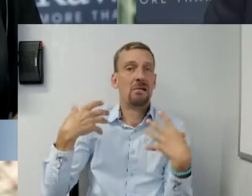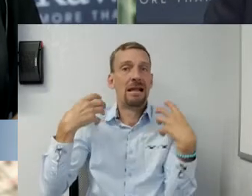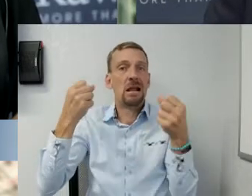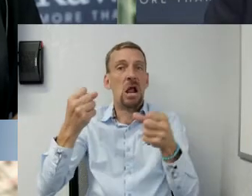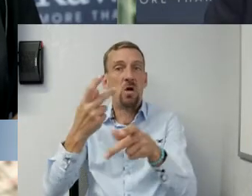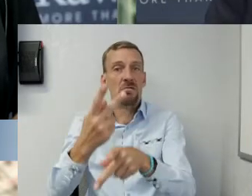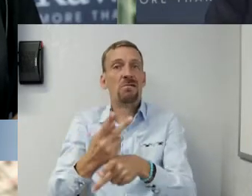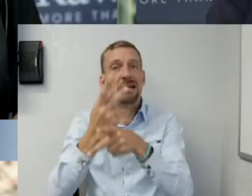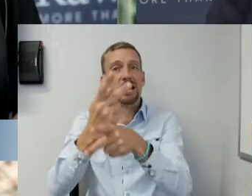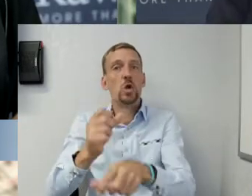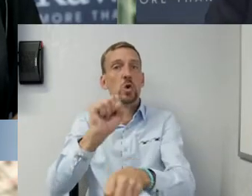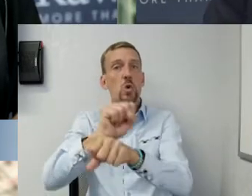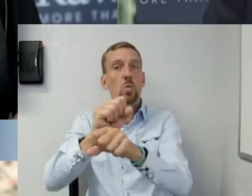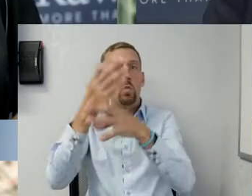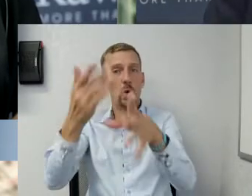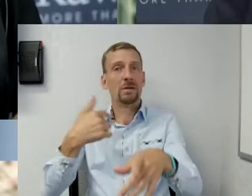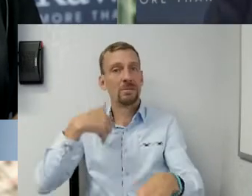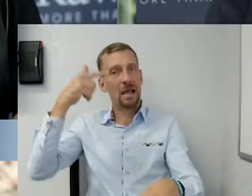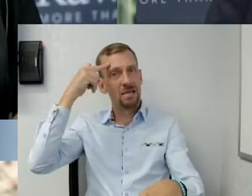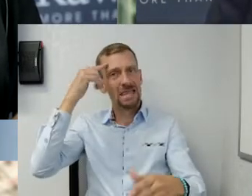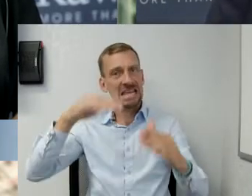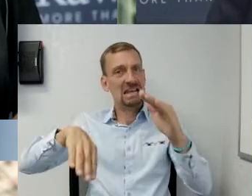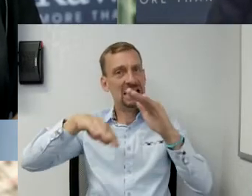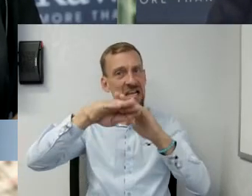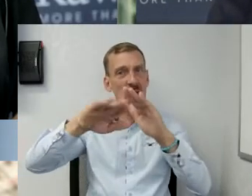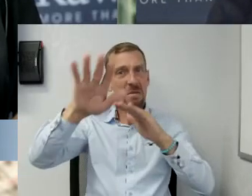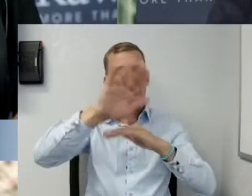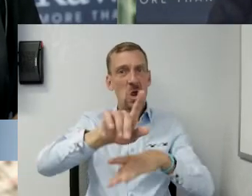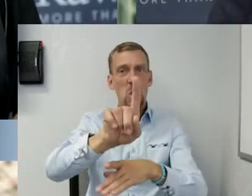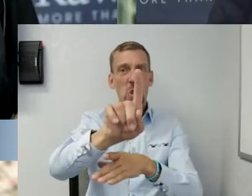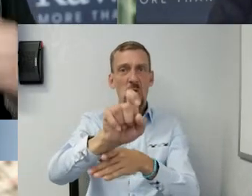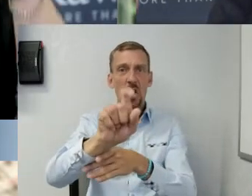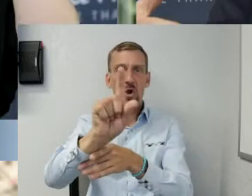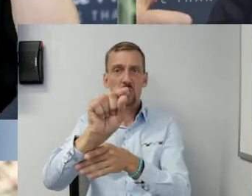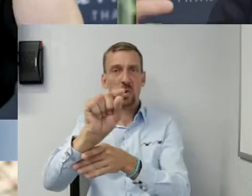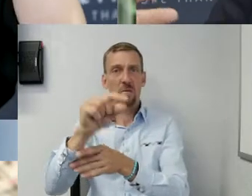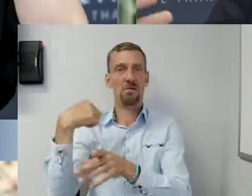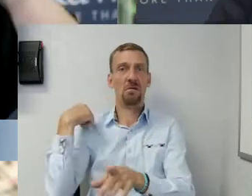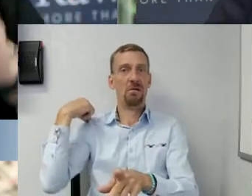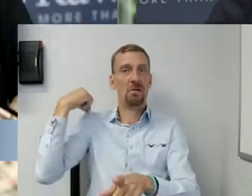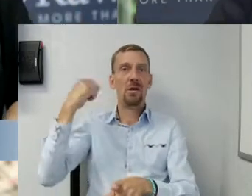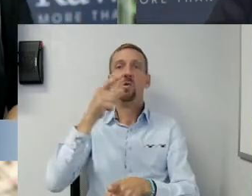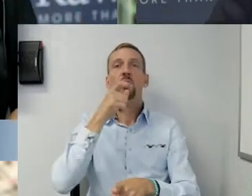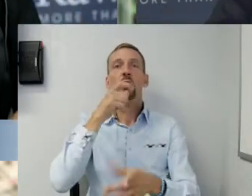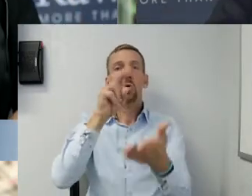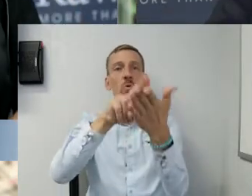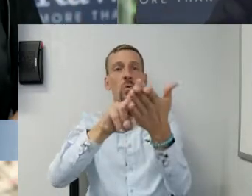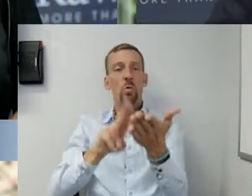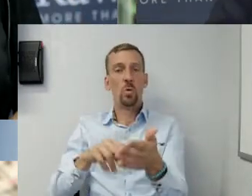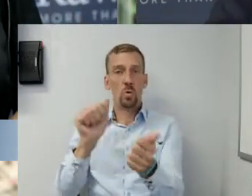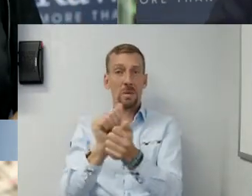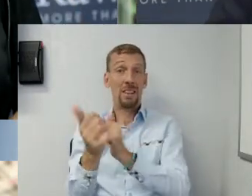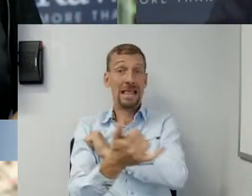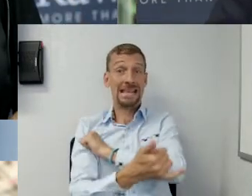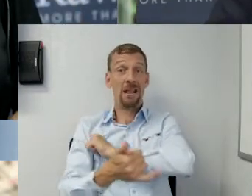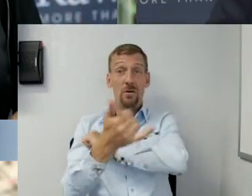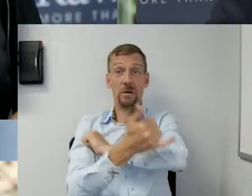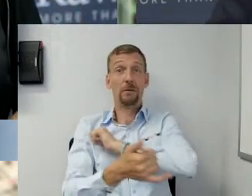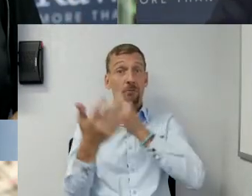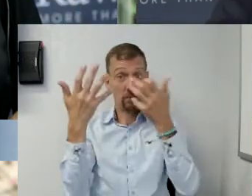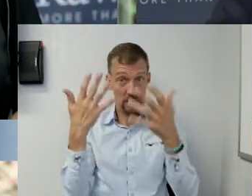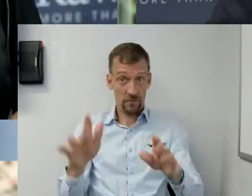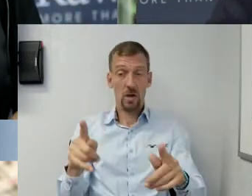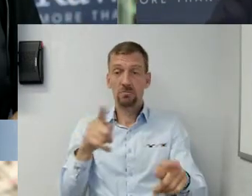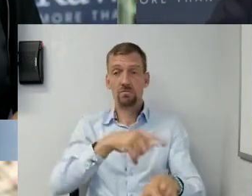to 120 volunteer healthcare workers that have formally enrolled with the county that